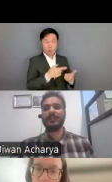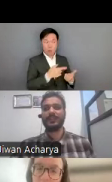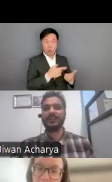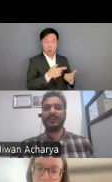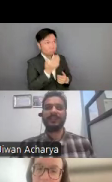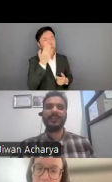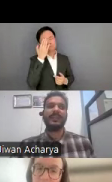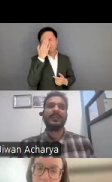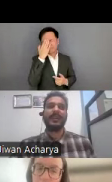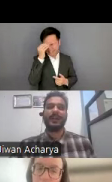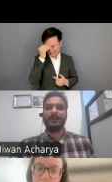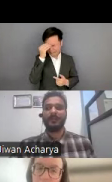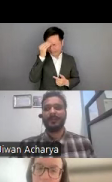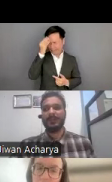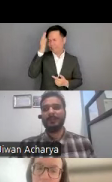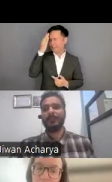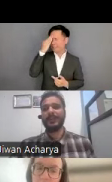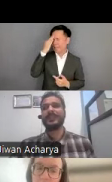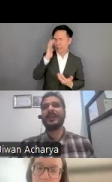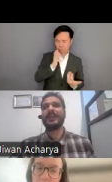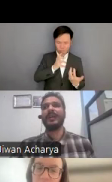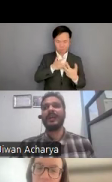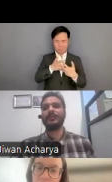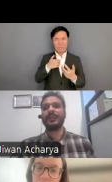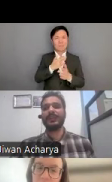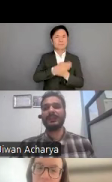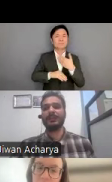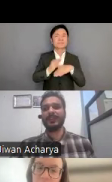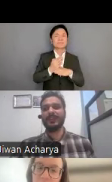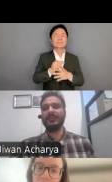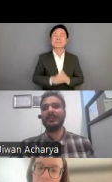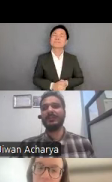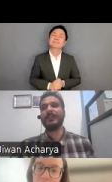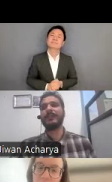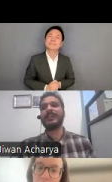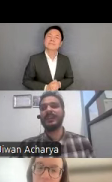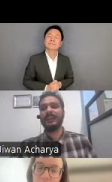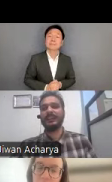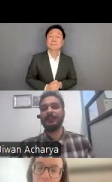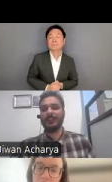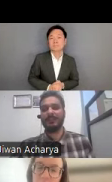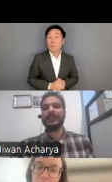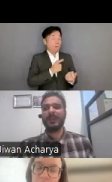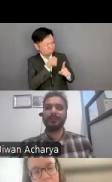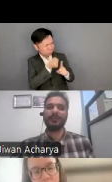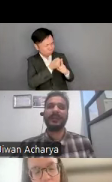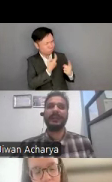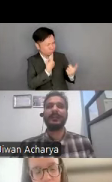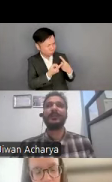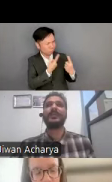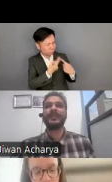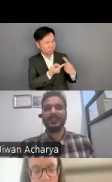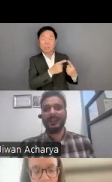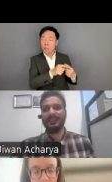reasonable accommodation things. Uh, but as we were frequently engaging with them, so they are